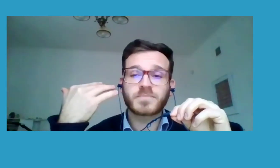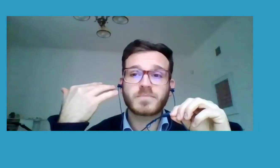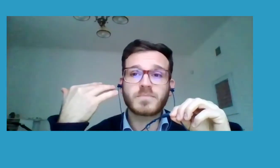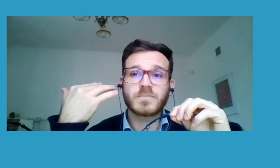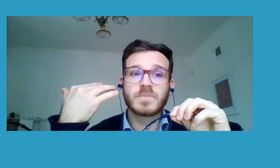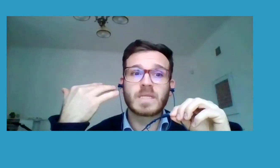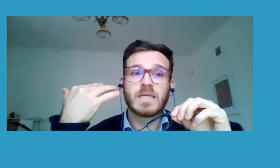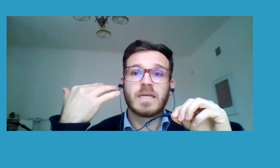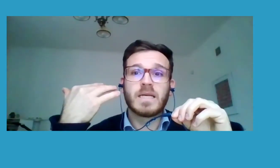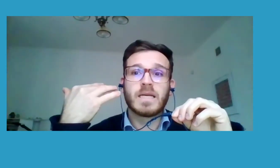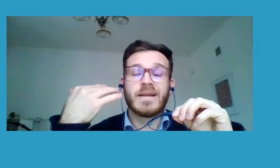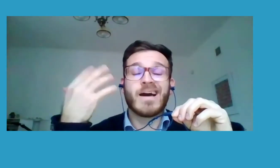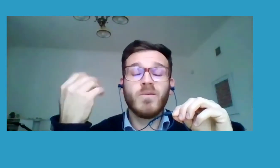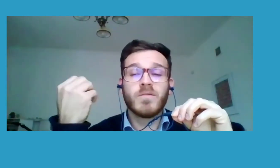similar.